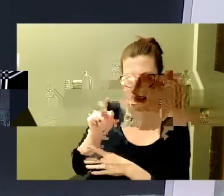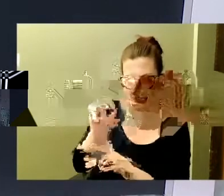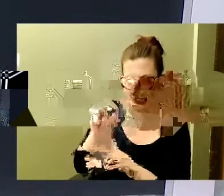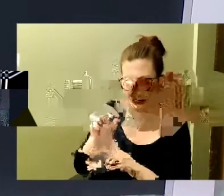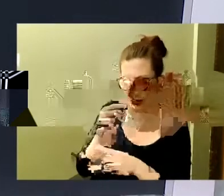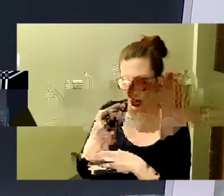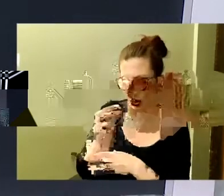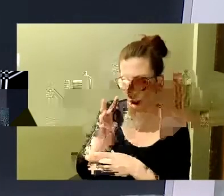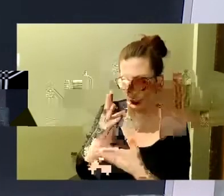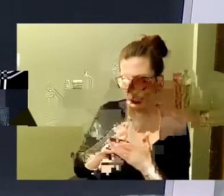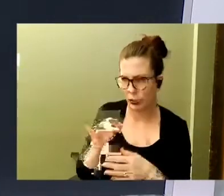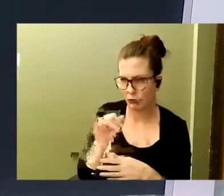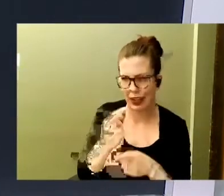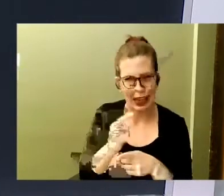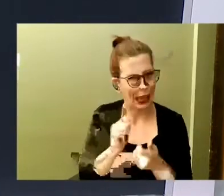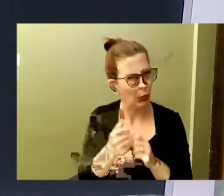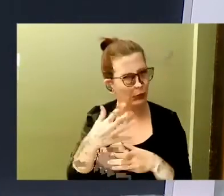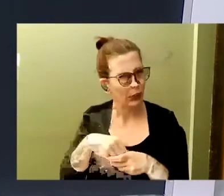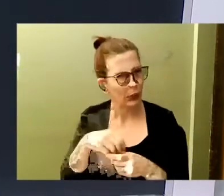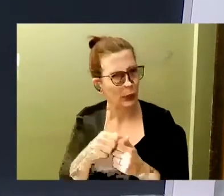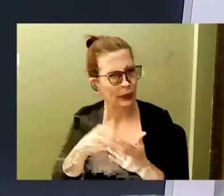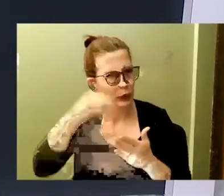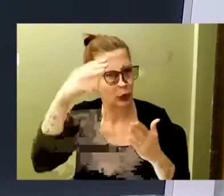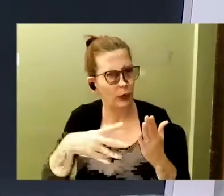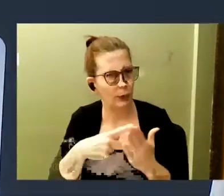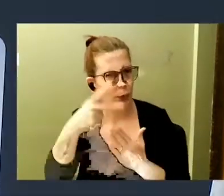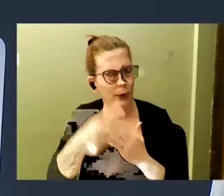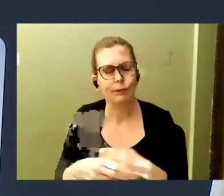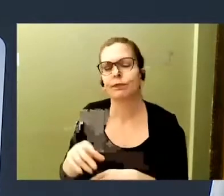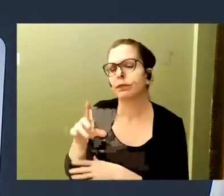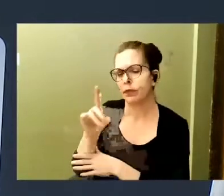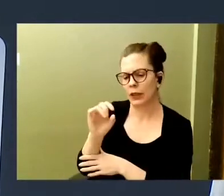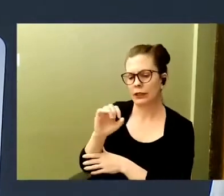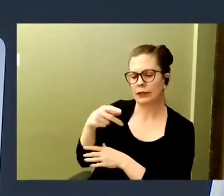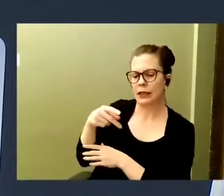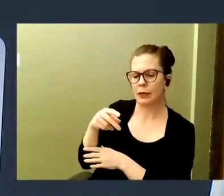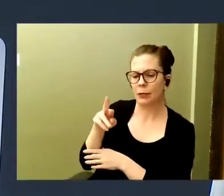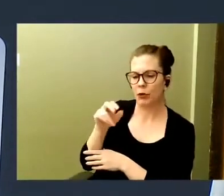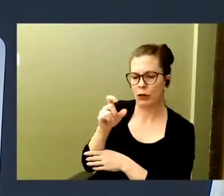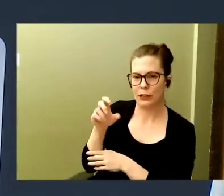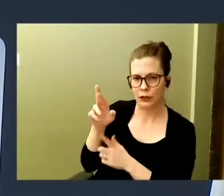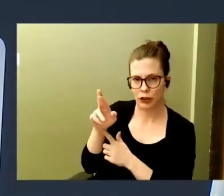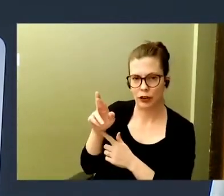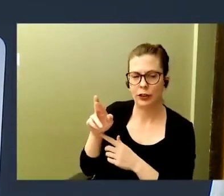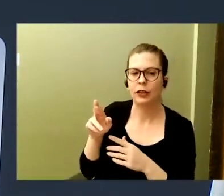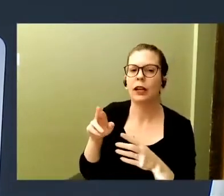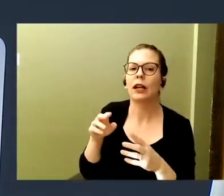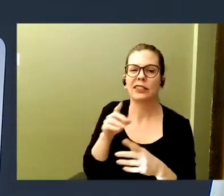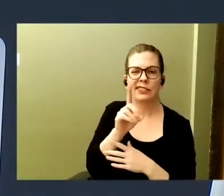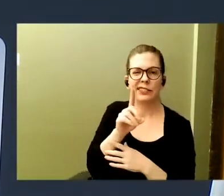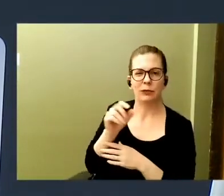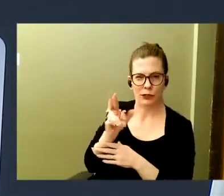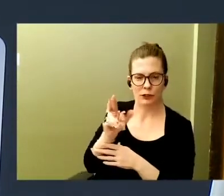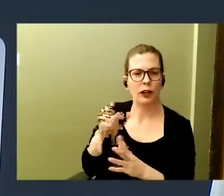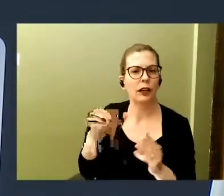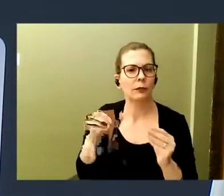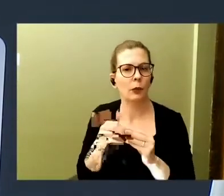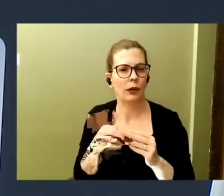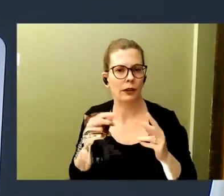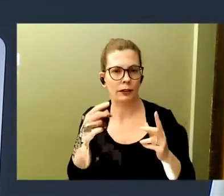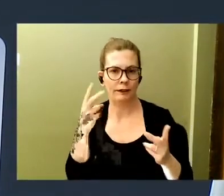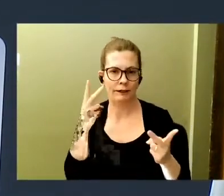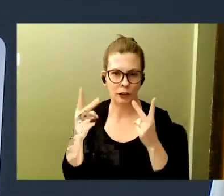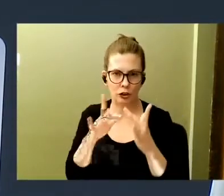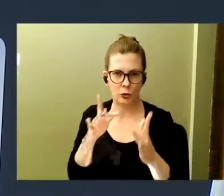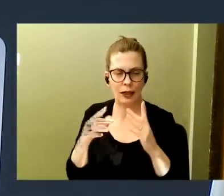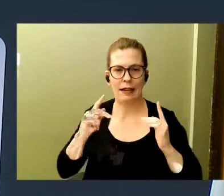the student program? So DeepRacer has both virtual and physical experience. Right. And this portal